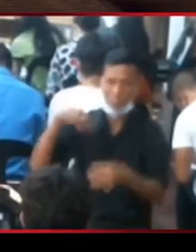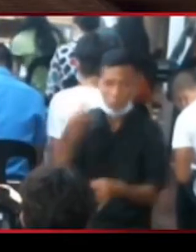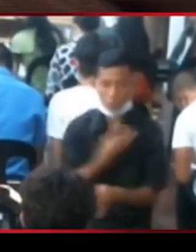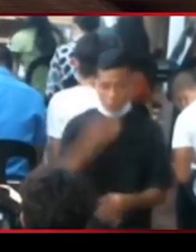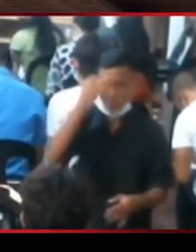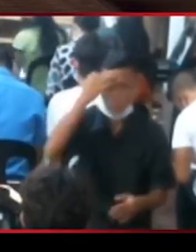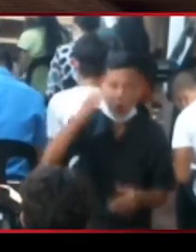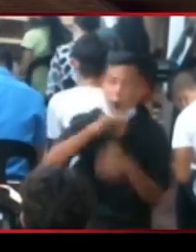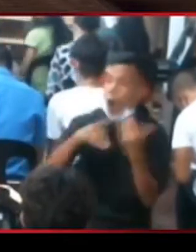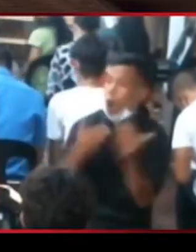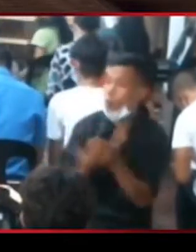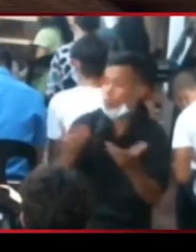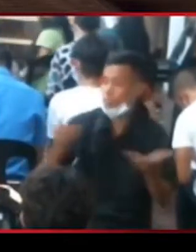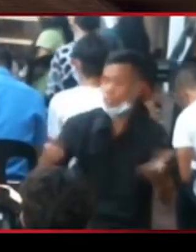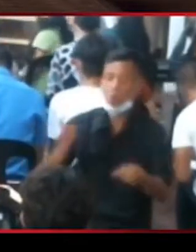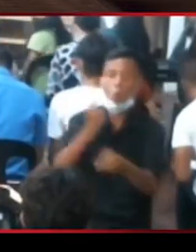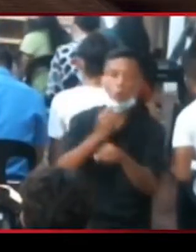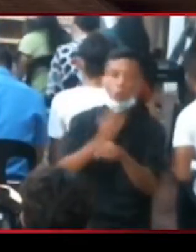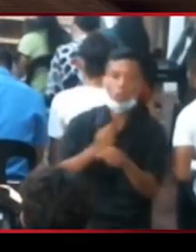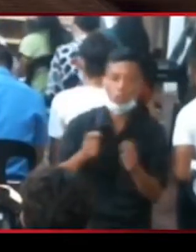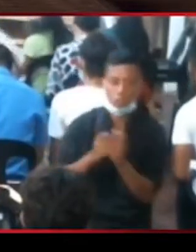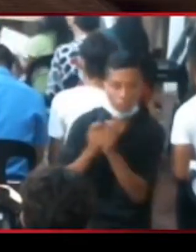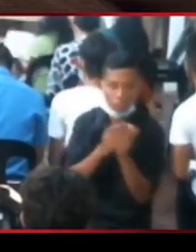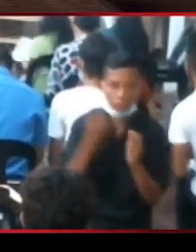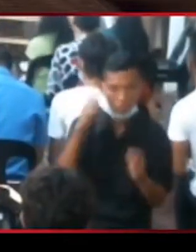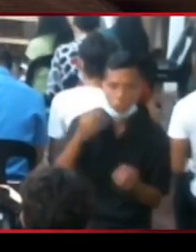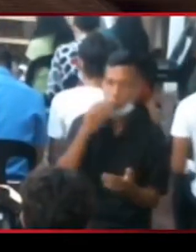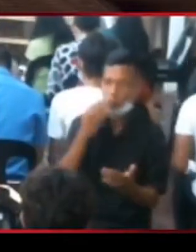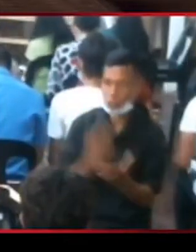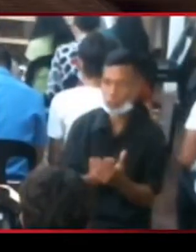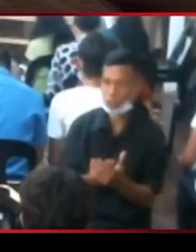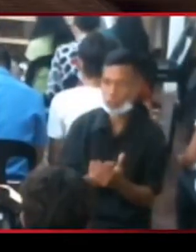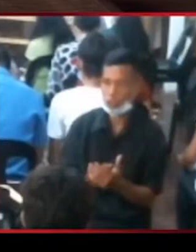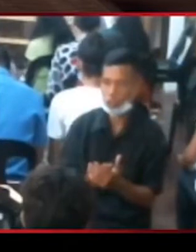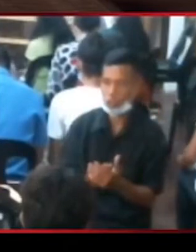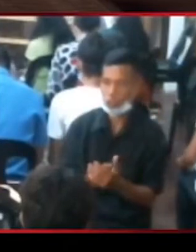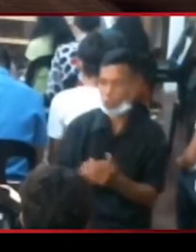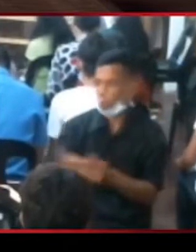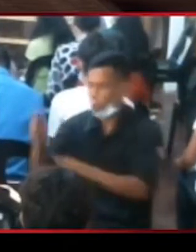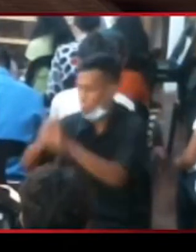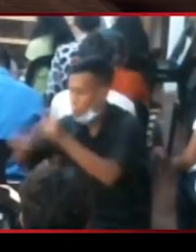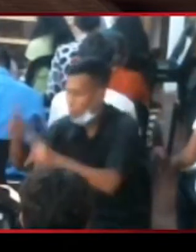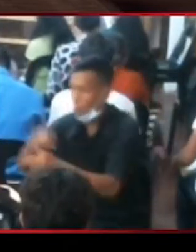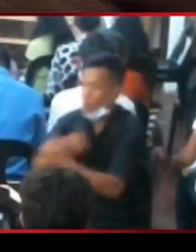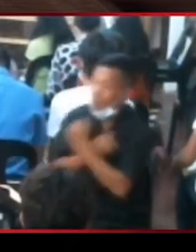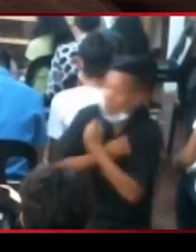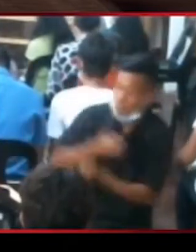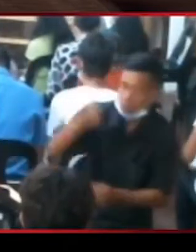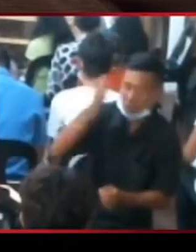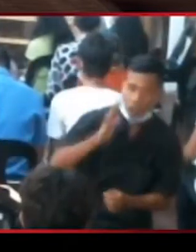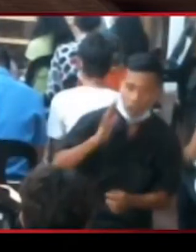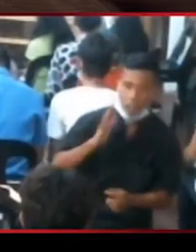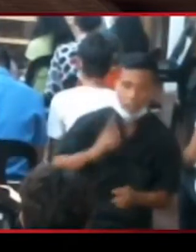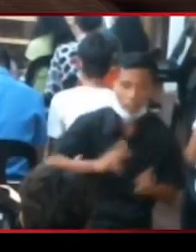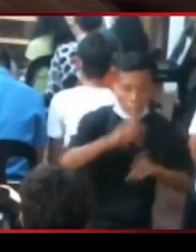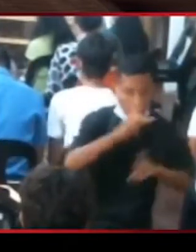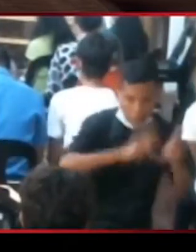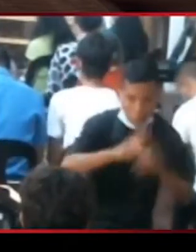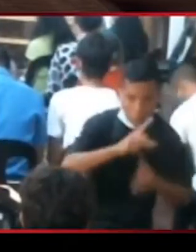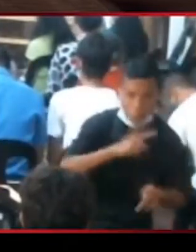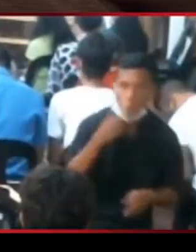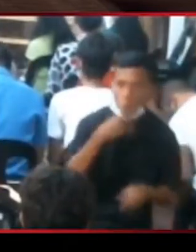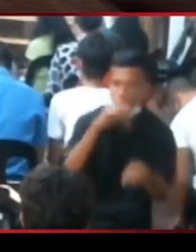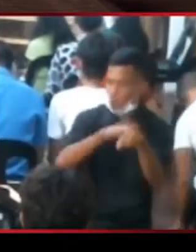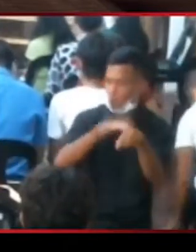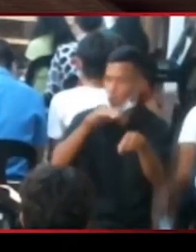work together for good to them that love God and to them who are called